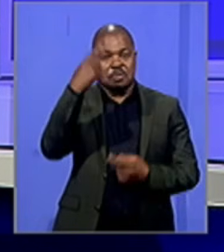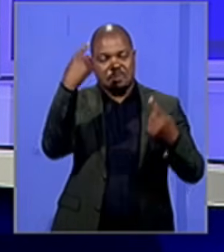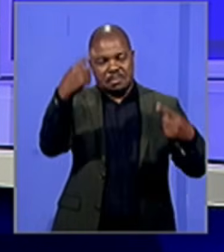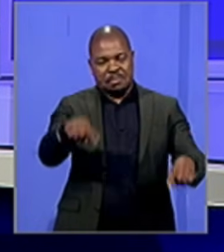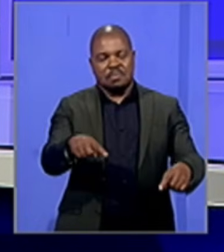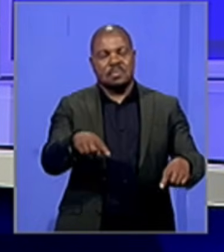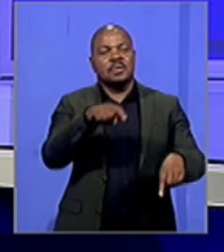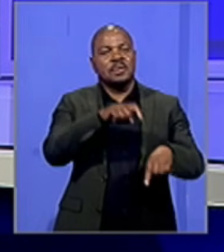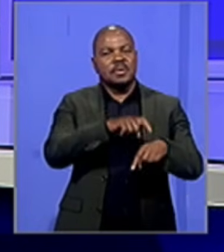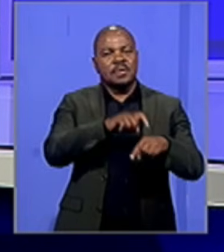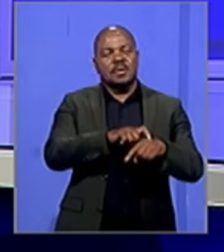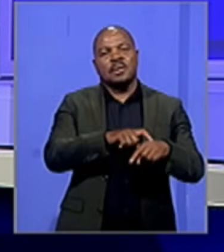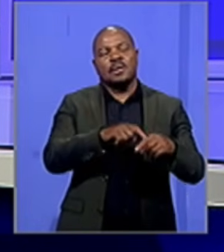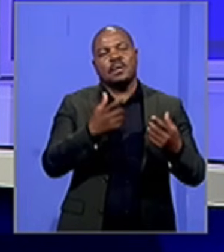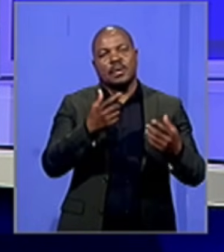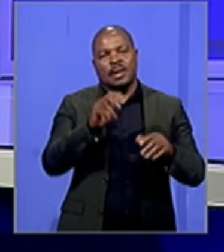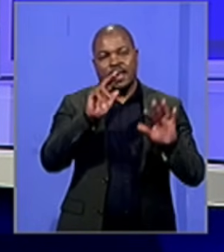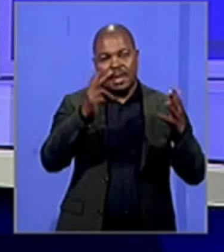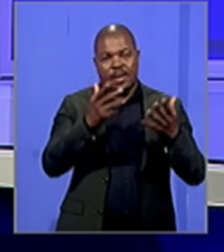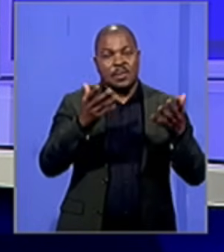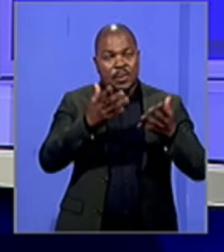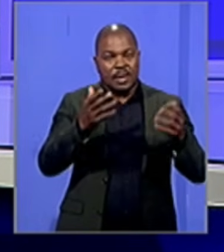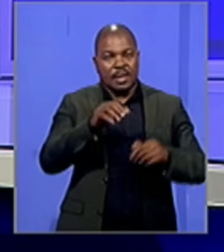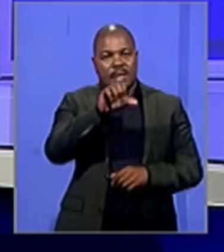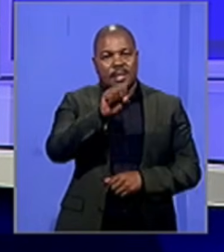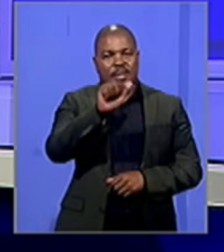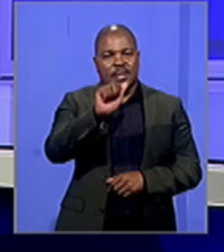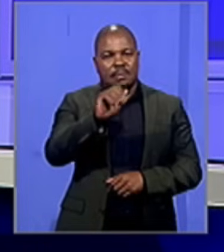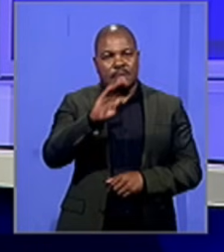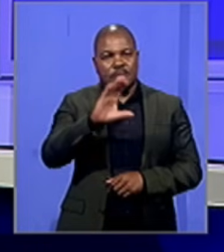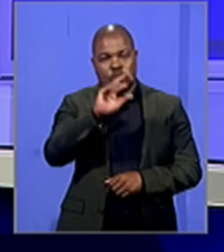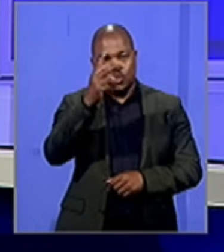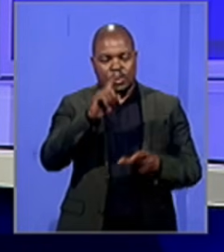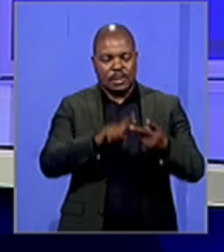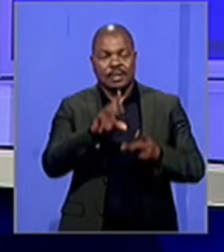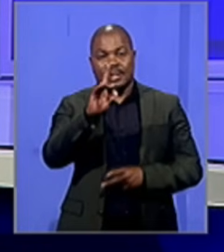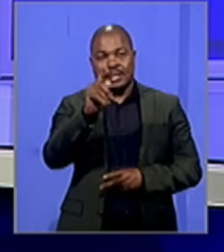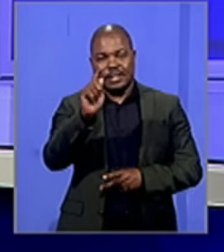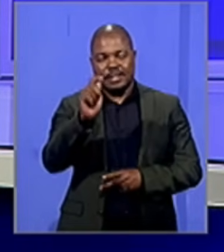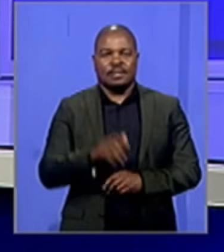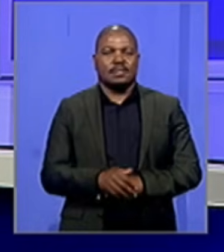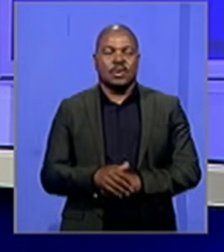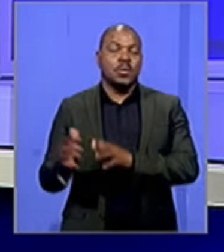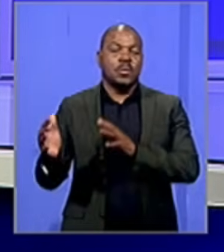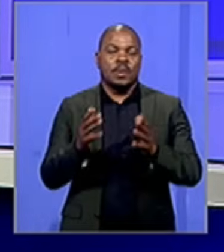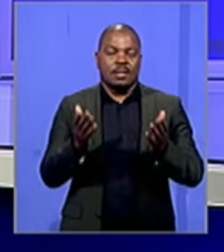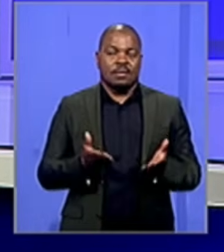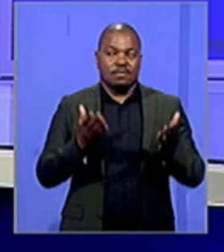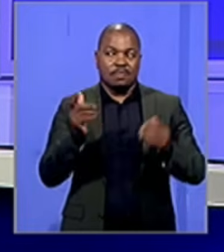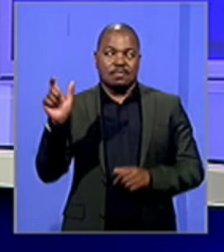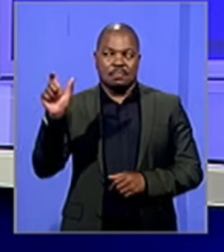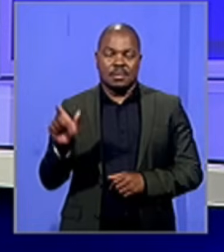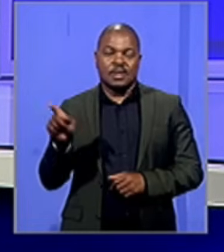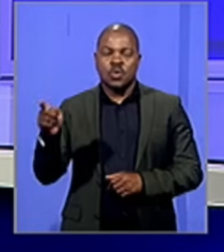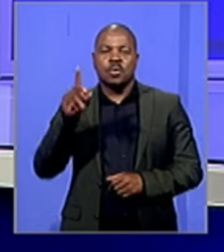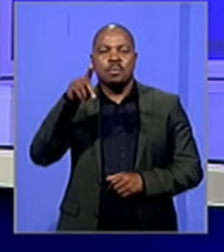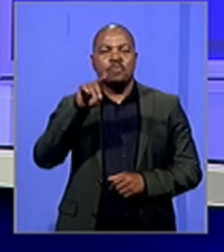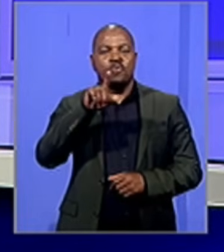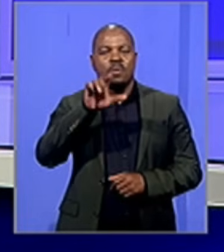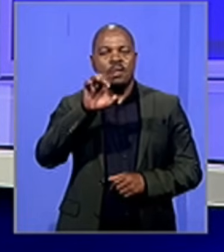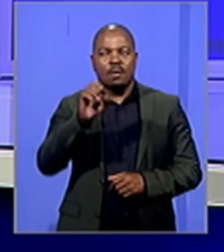ka iri ya seswai mo go SABC 2 le go DTT go SASA. Go latela kakanyo ya maemo a boso ka Pule